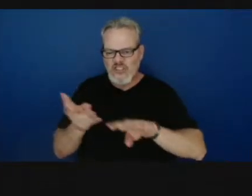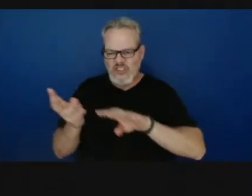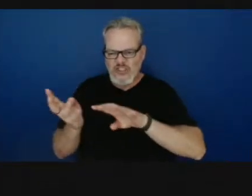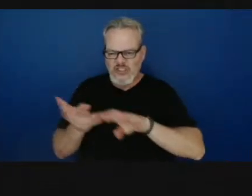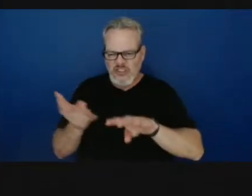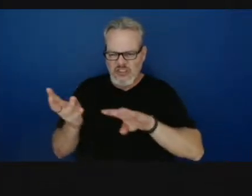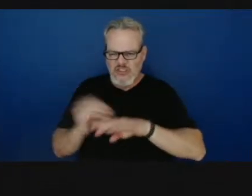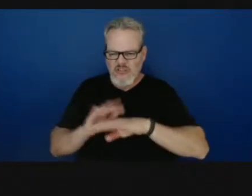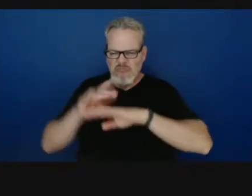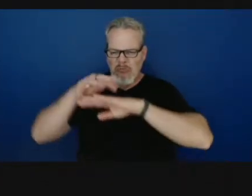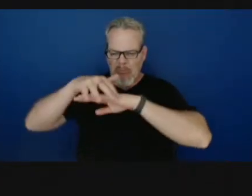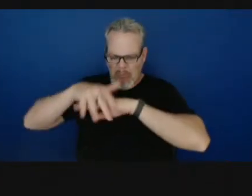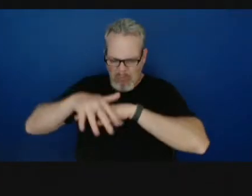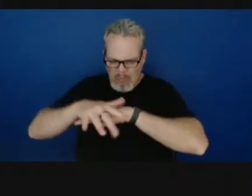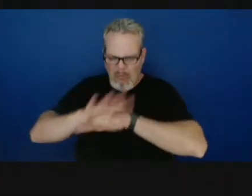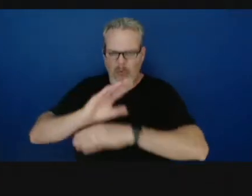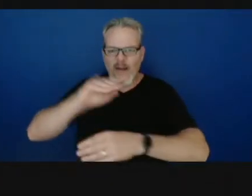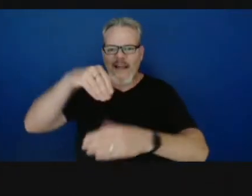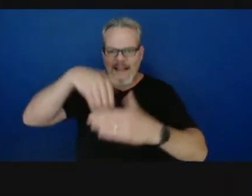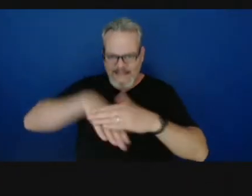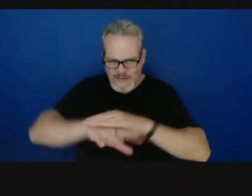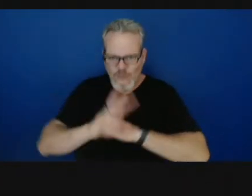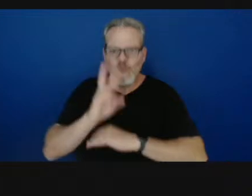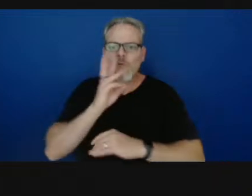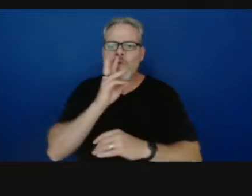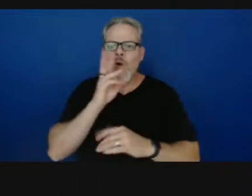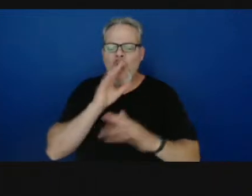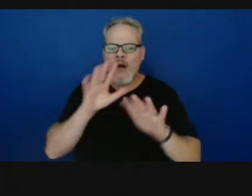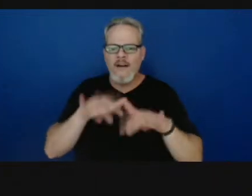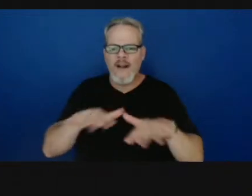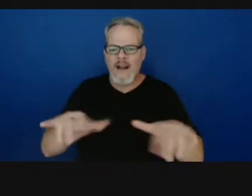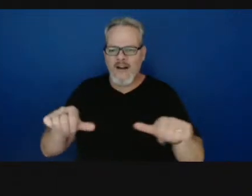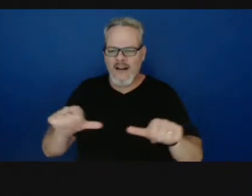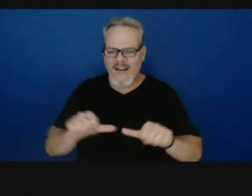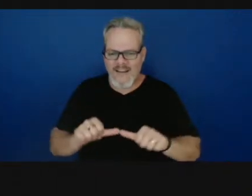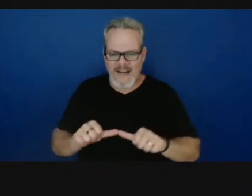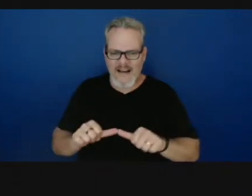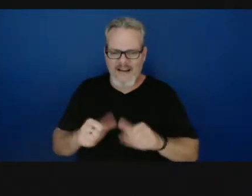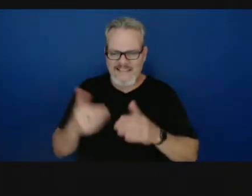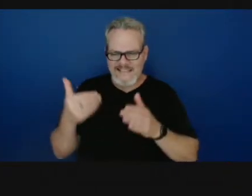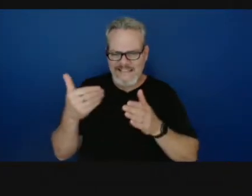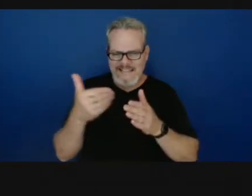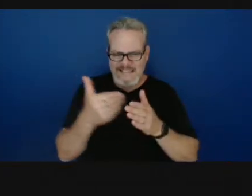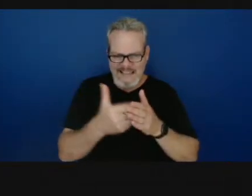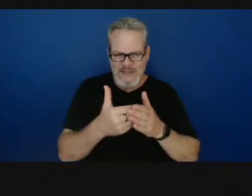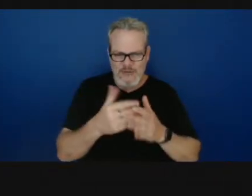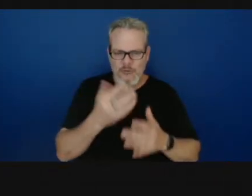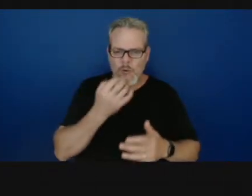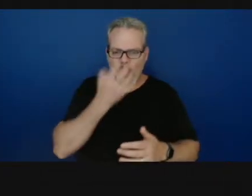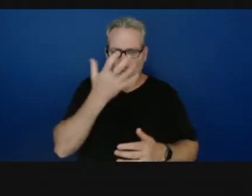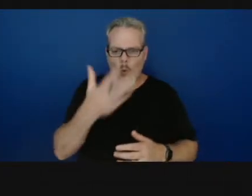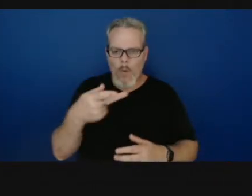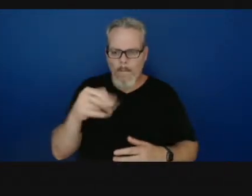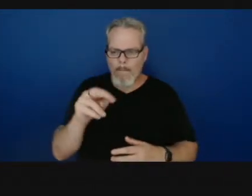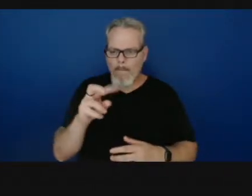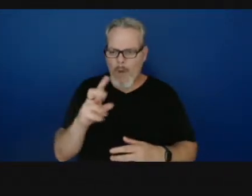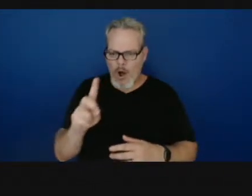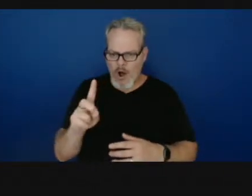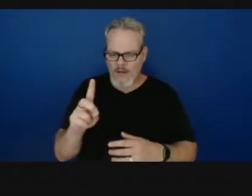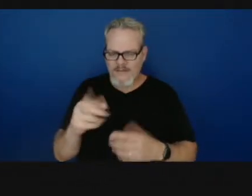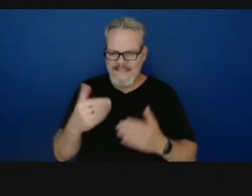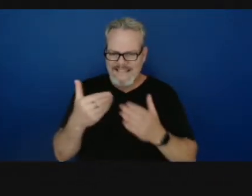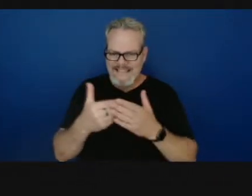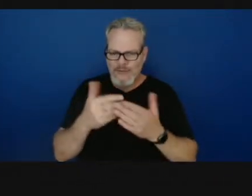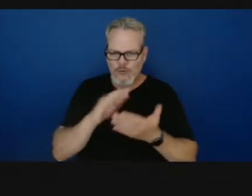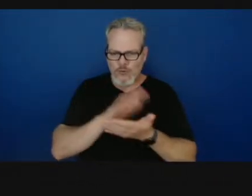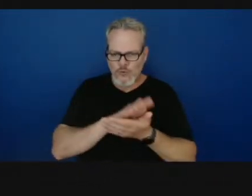make that ocean entry, and it's on that southern edge nearest to the A'alenui Warm Ponds, the Ku'ukola Charter School, and also